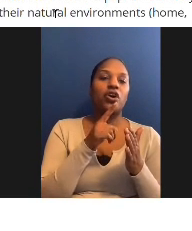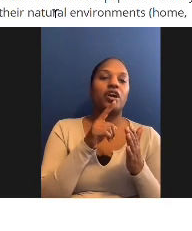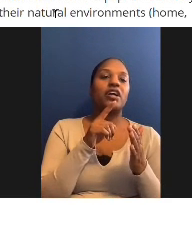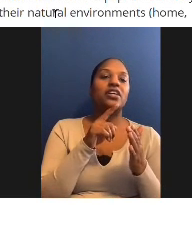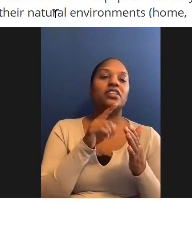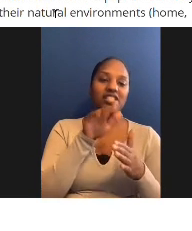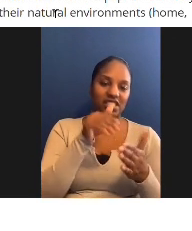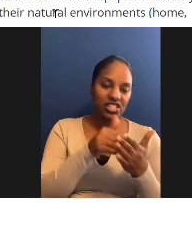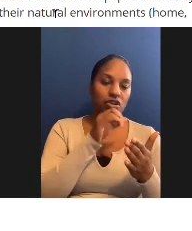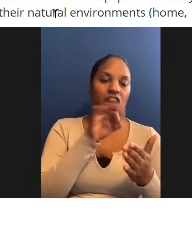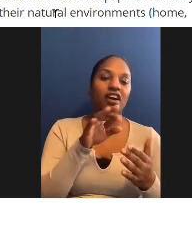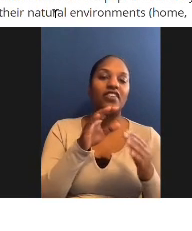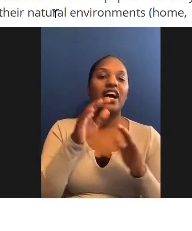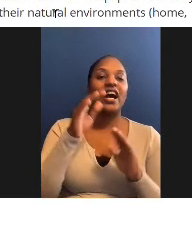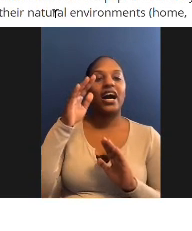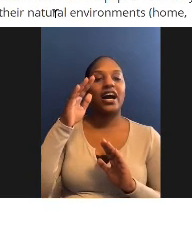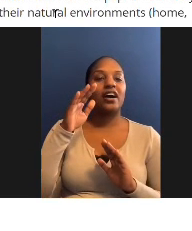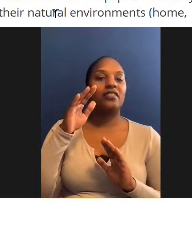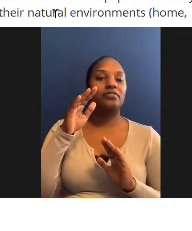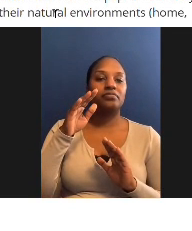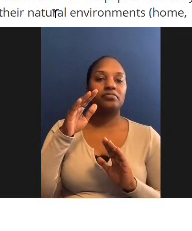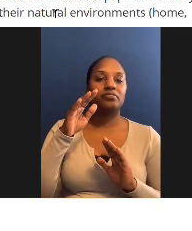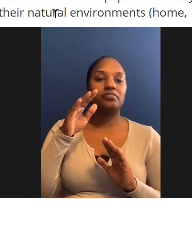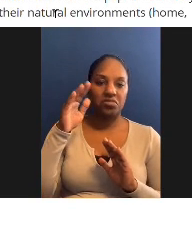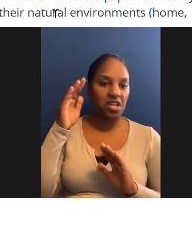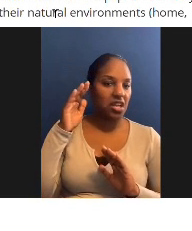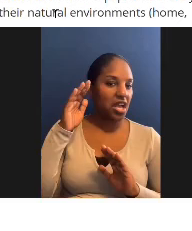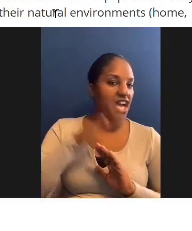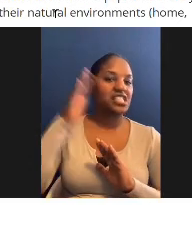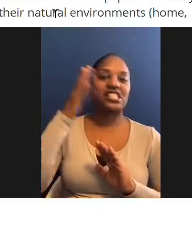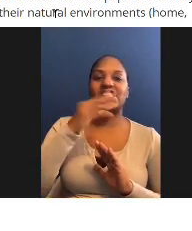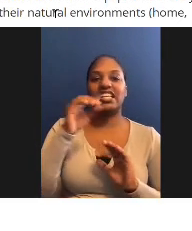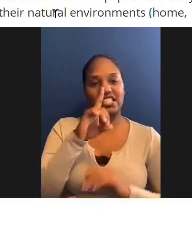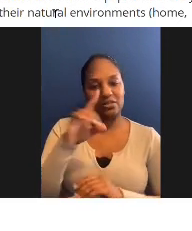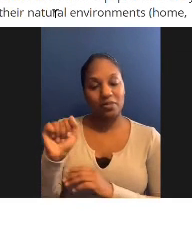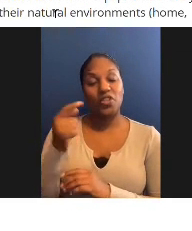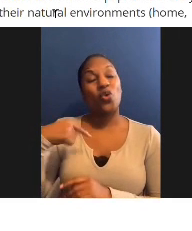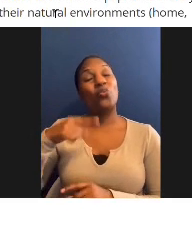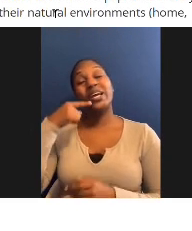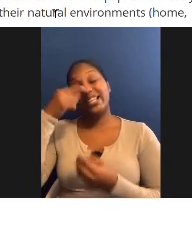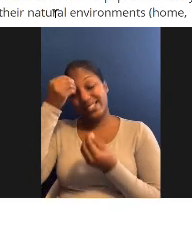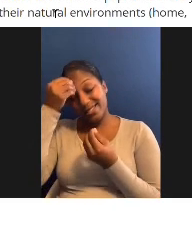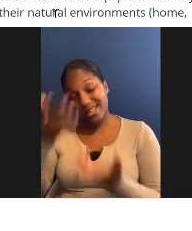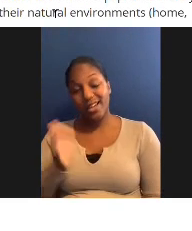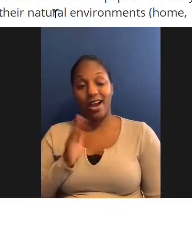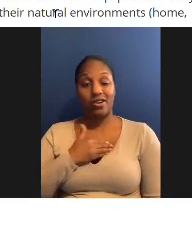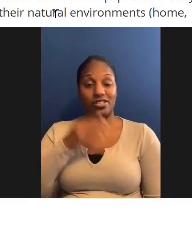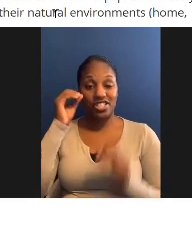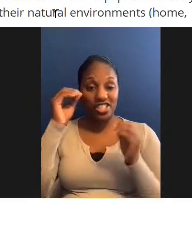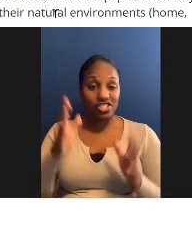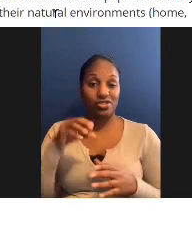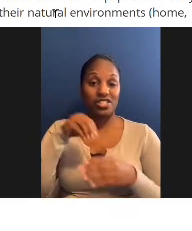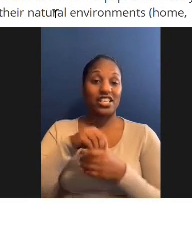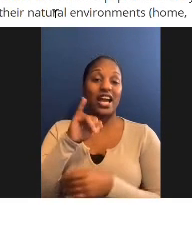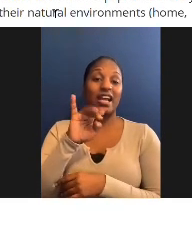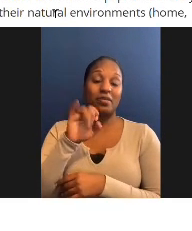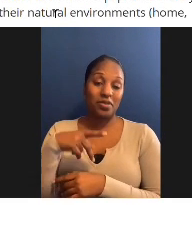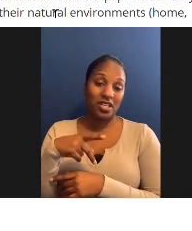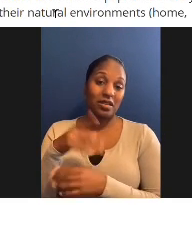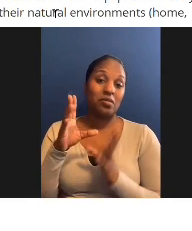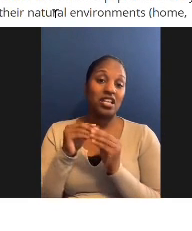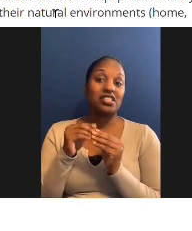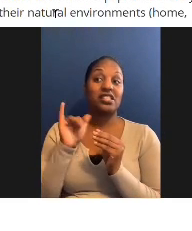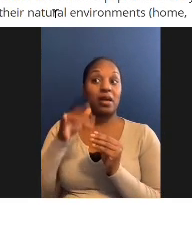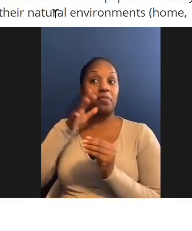Disability. We tell our teachers in IEP meetings, a lot of times parents want an assistive